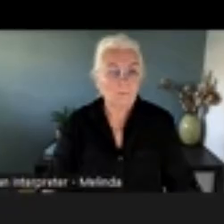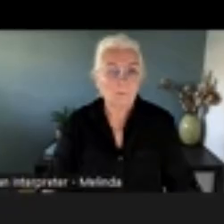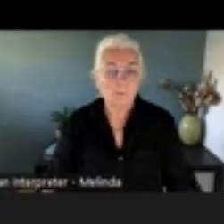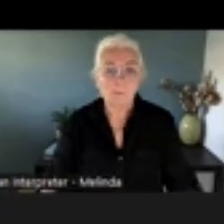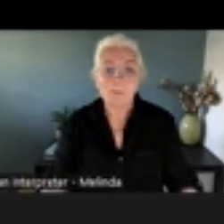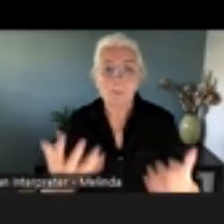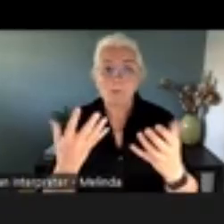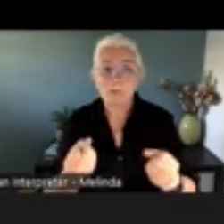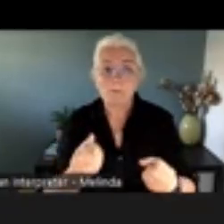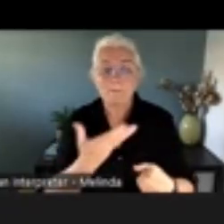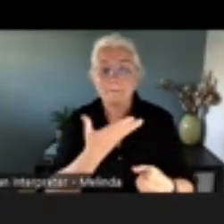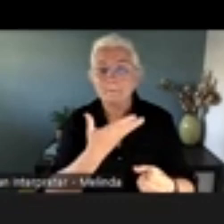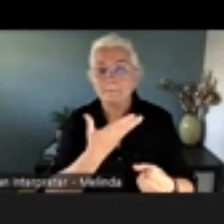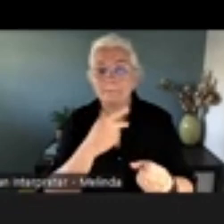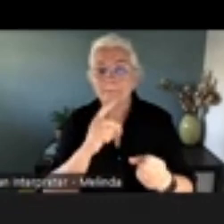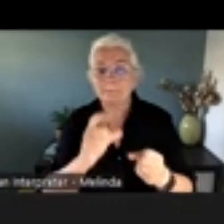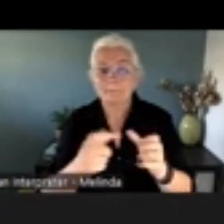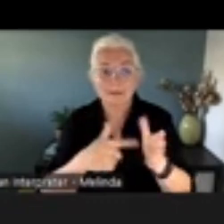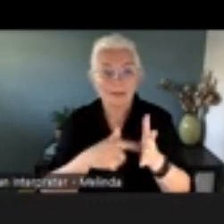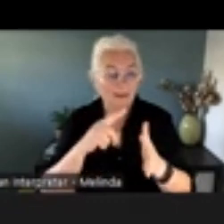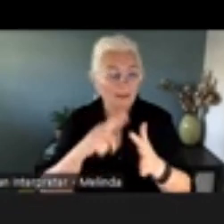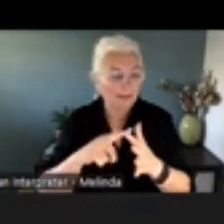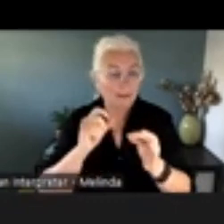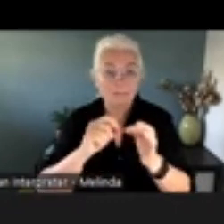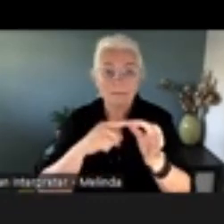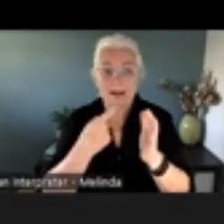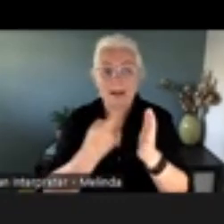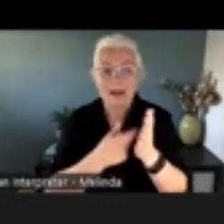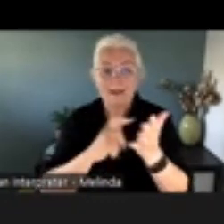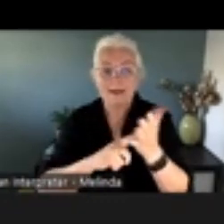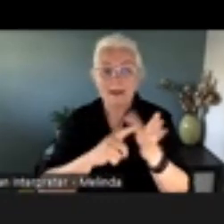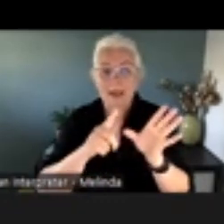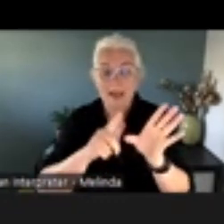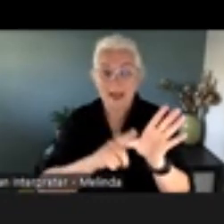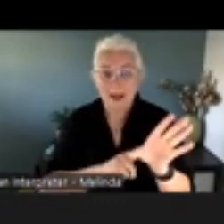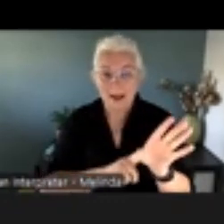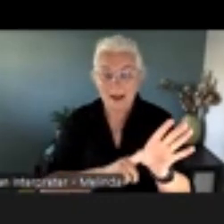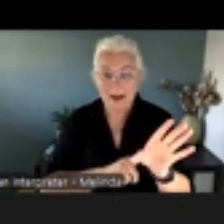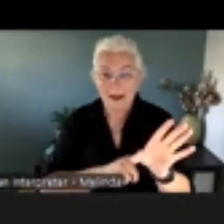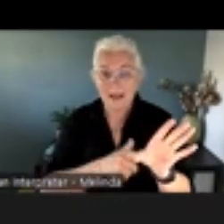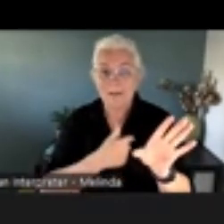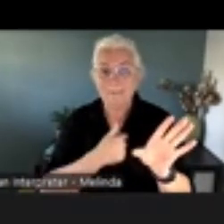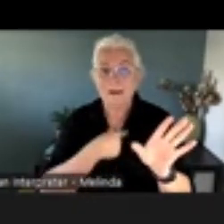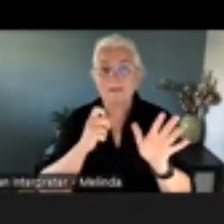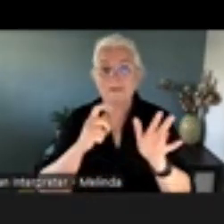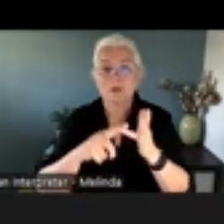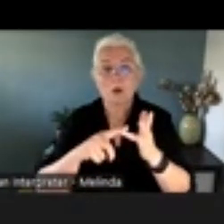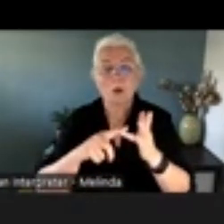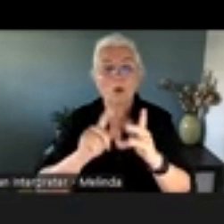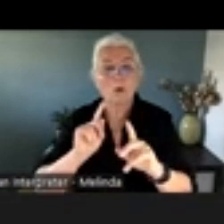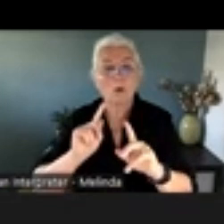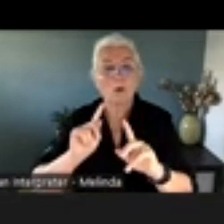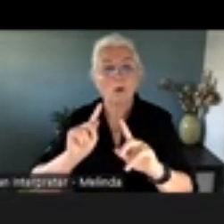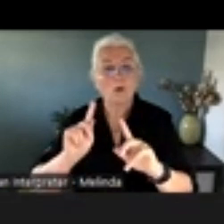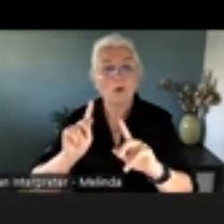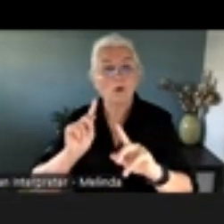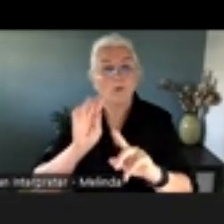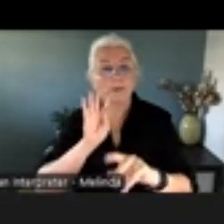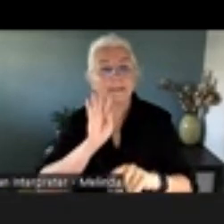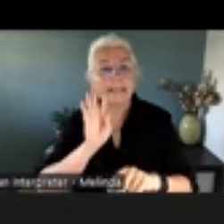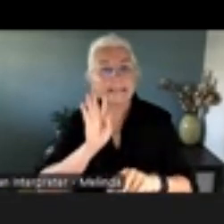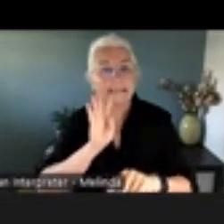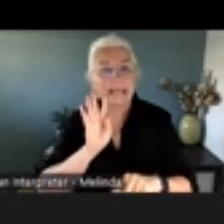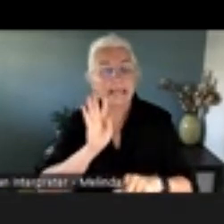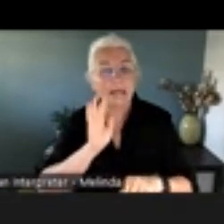we have the lovely Cate Barclay. My co-presenter is going to present